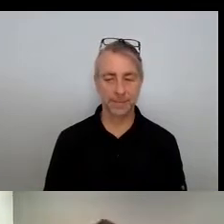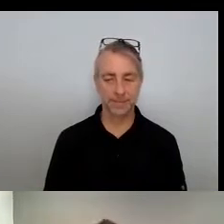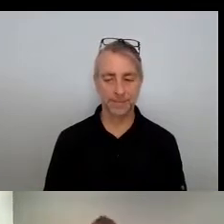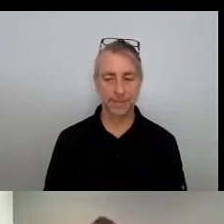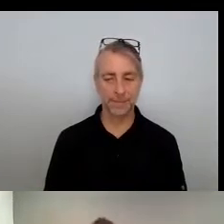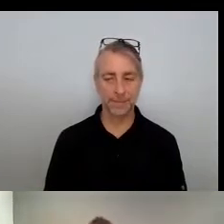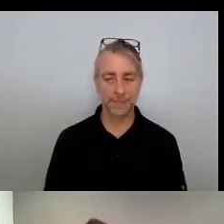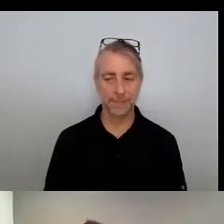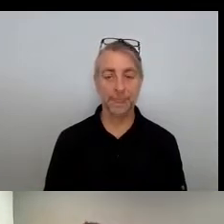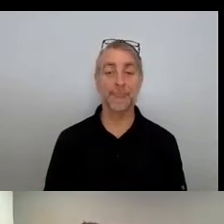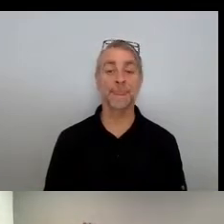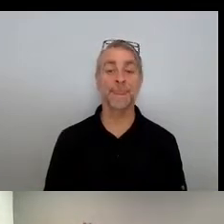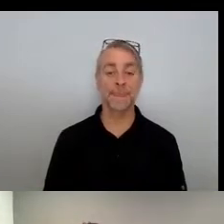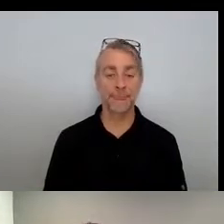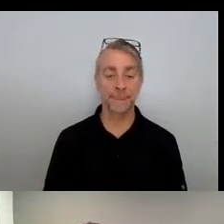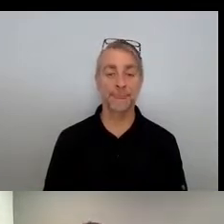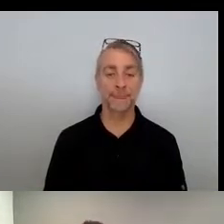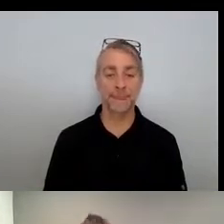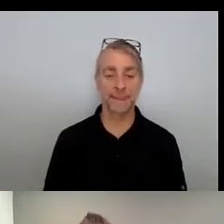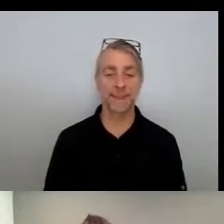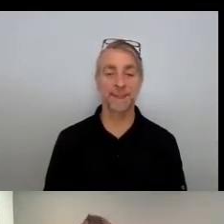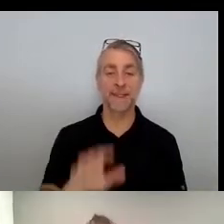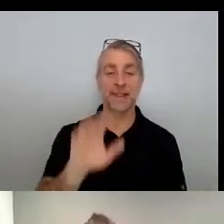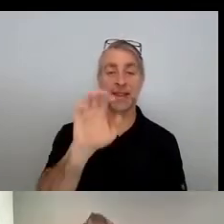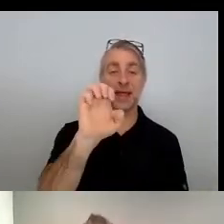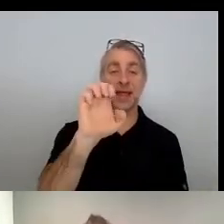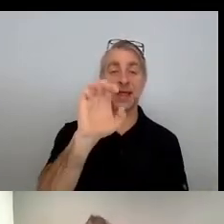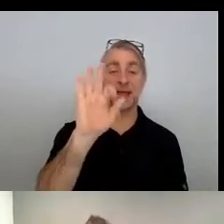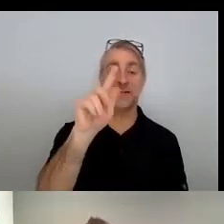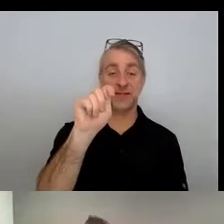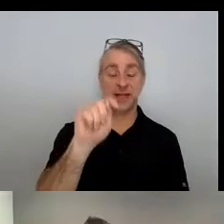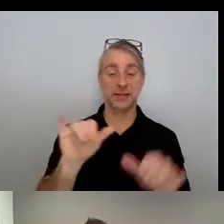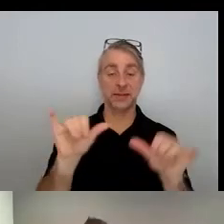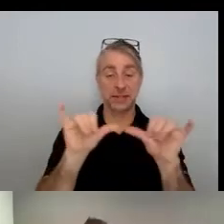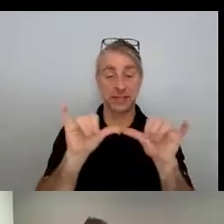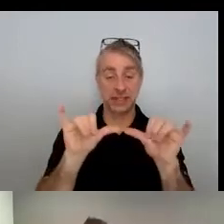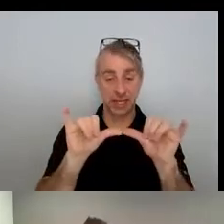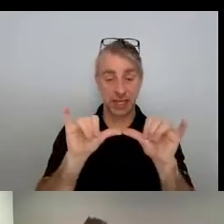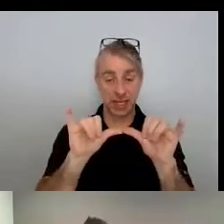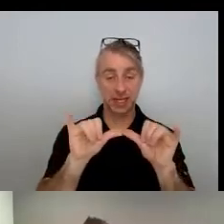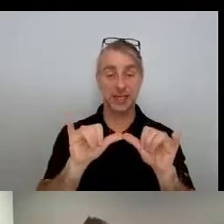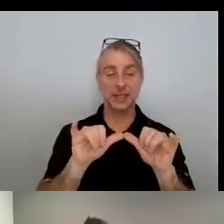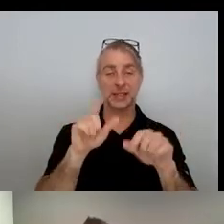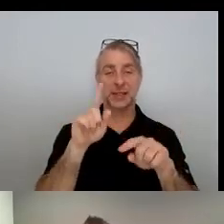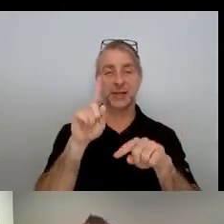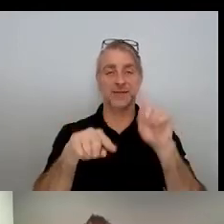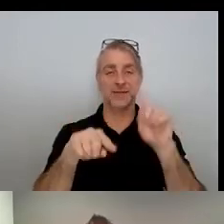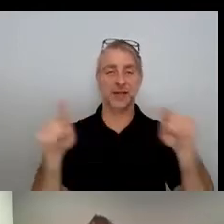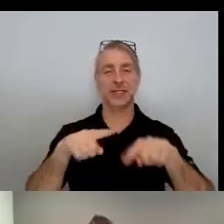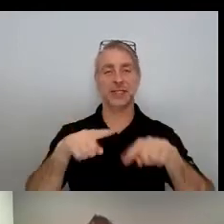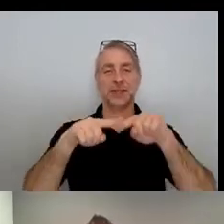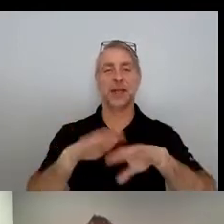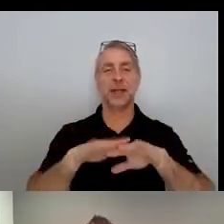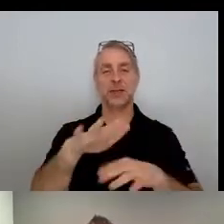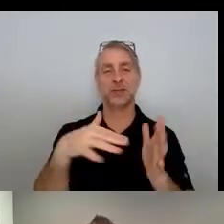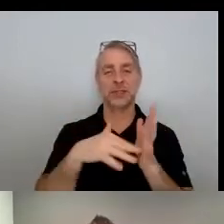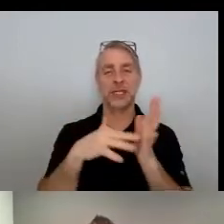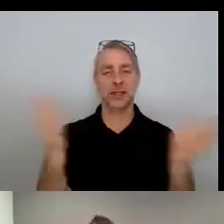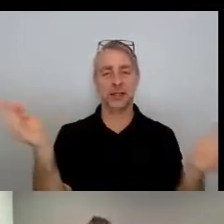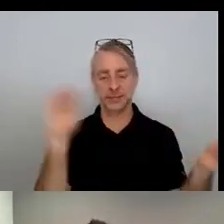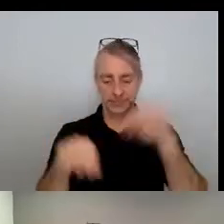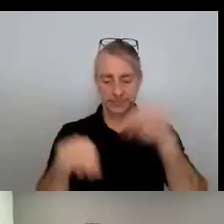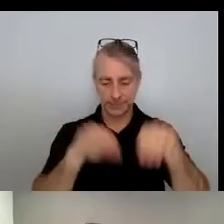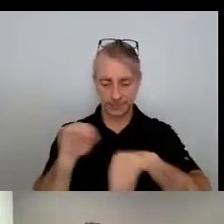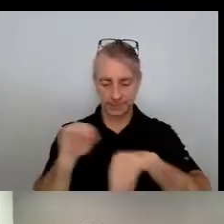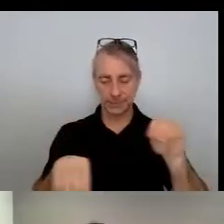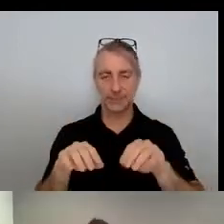So an effect size is the magnitude of that relationship, and it can vary depending on what you're interested in synthesizing.